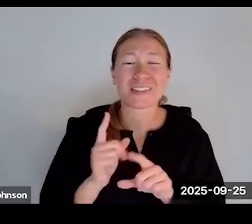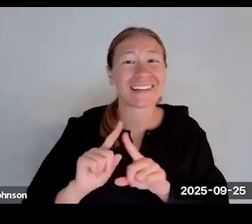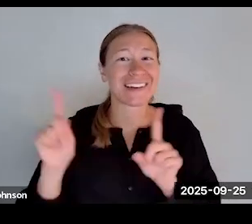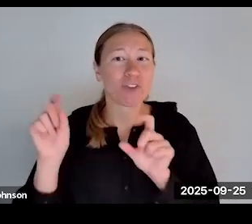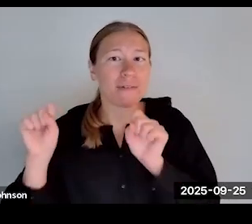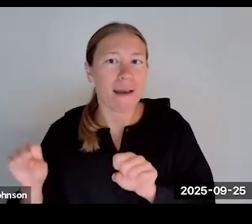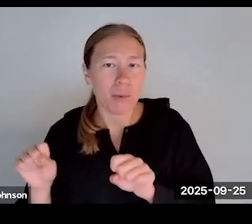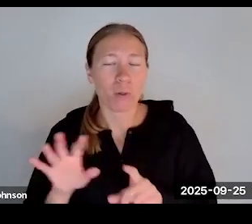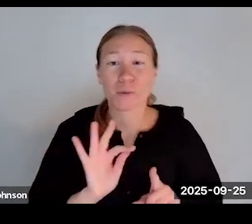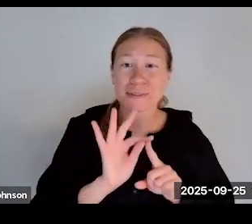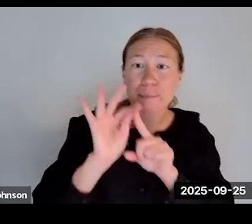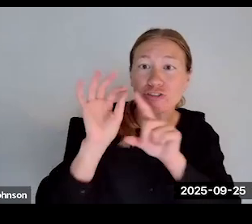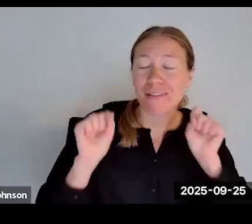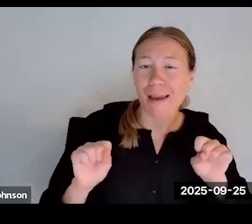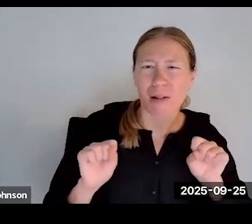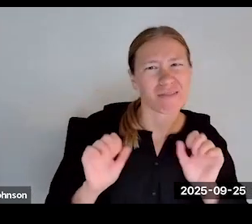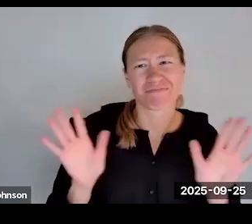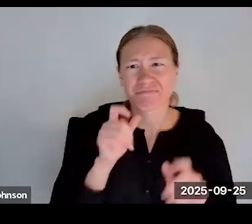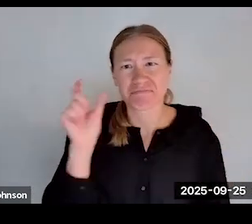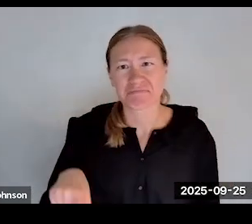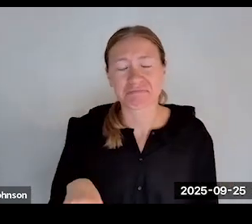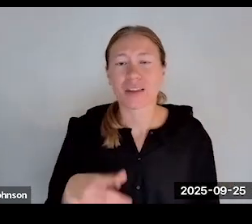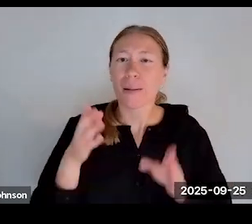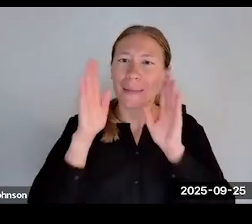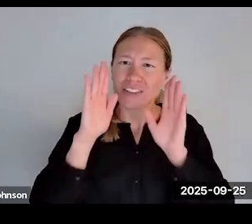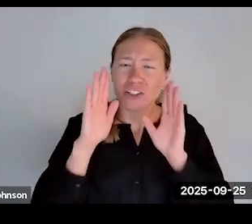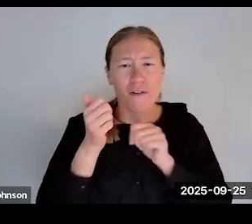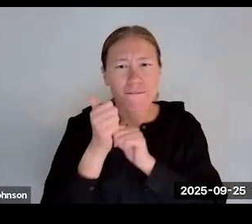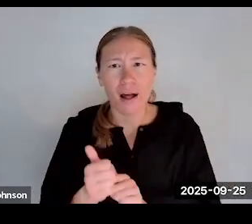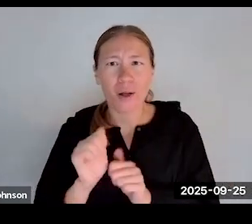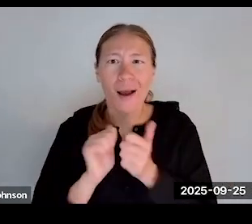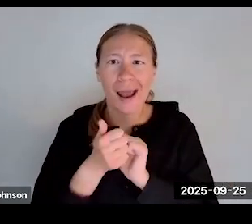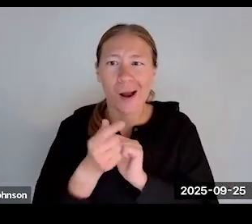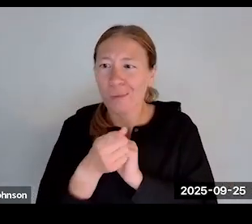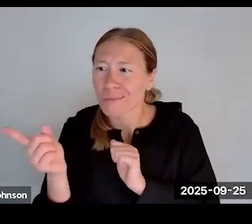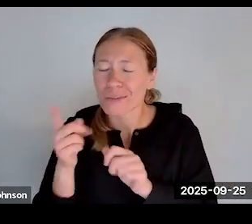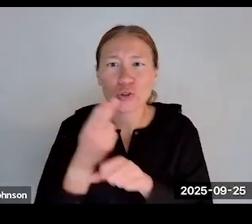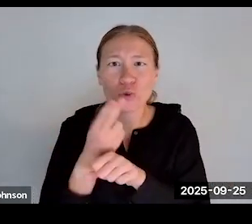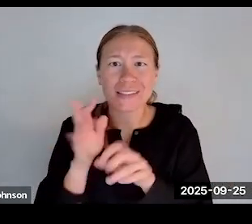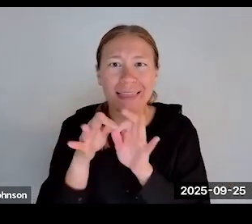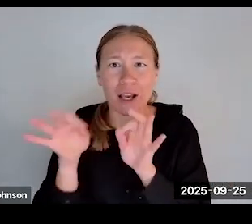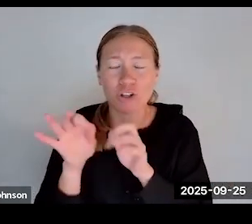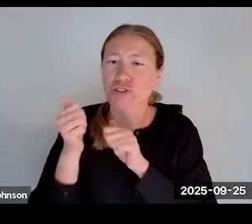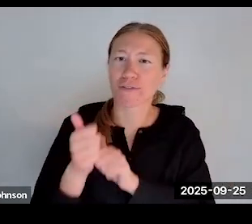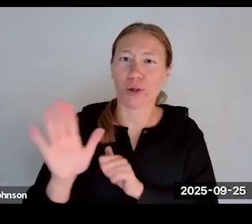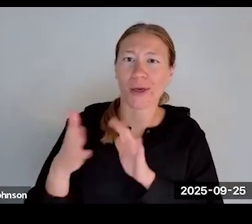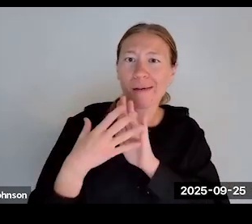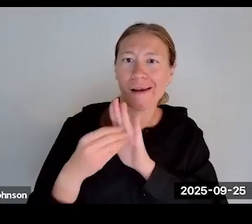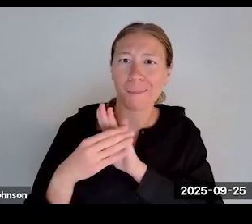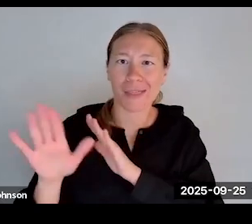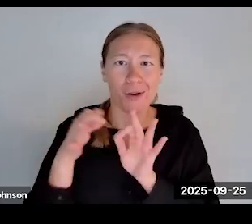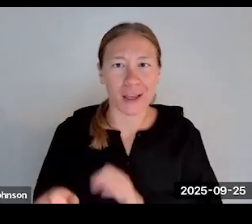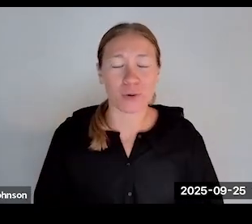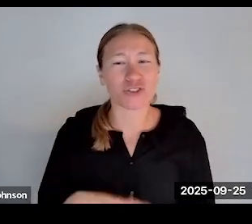specially abled. Pay attention to how someone refers to themselves and follow their lead. And acknowledge that language evolves